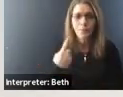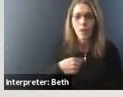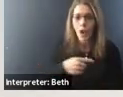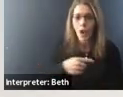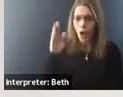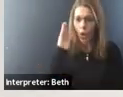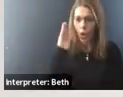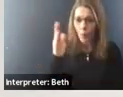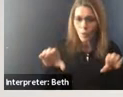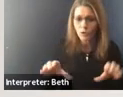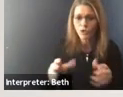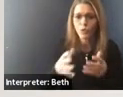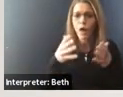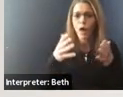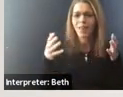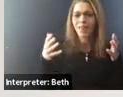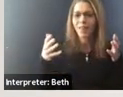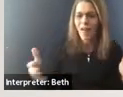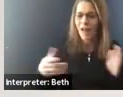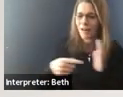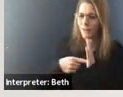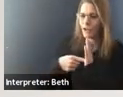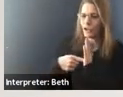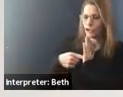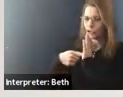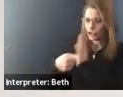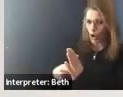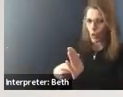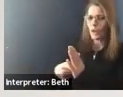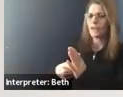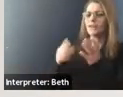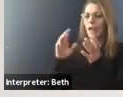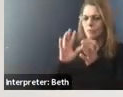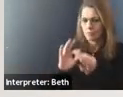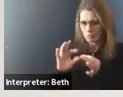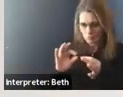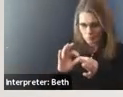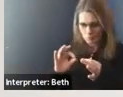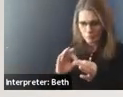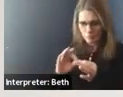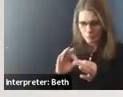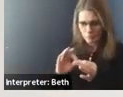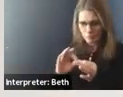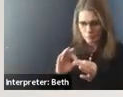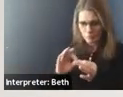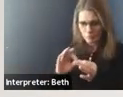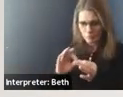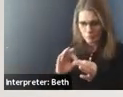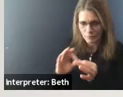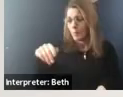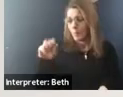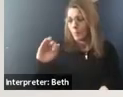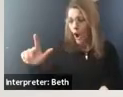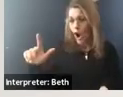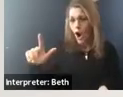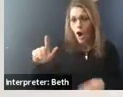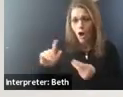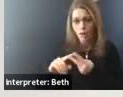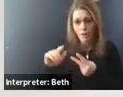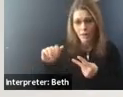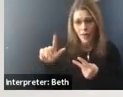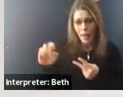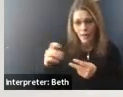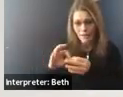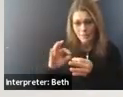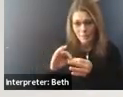of show and tell. And as Alex and Paul were talking about, there's something happening today, but on Sunday, there's